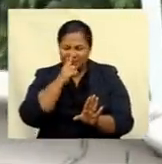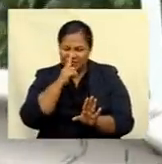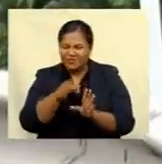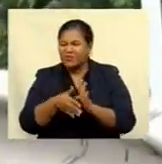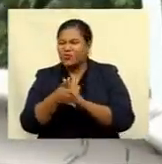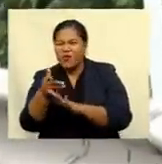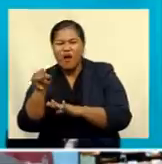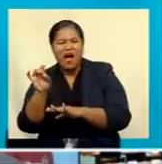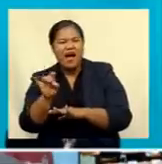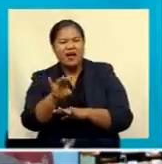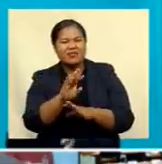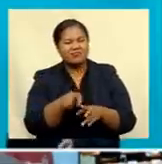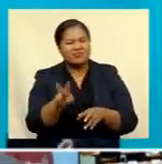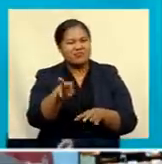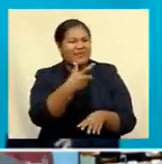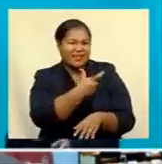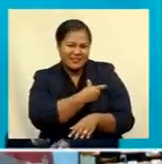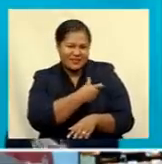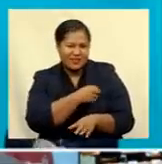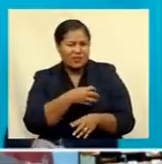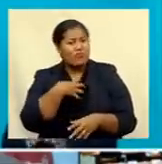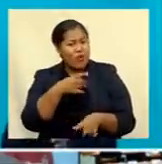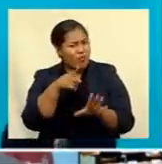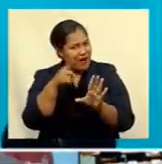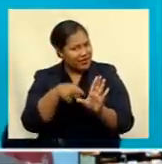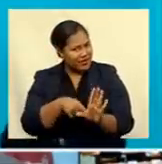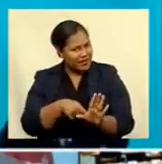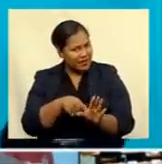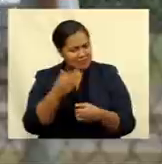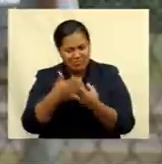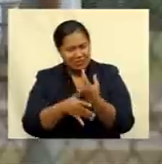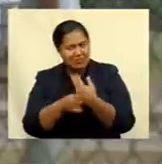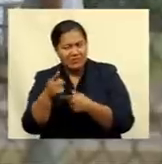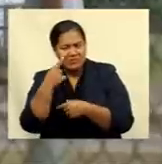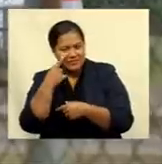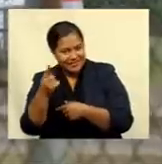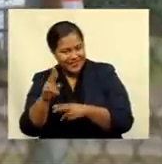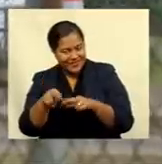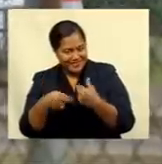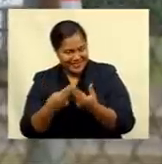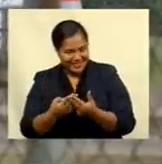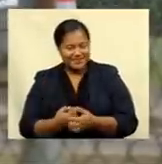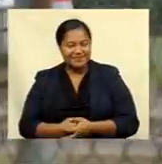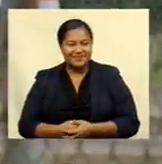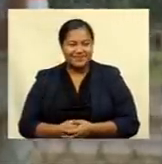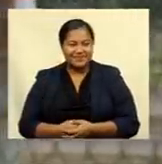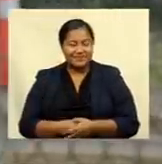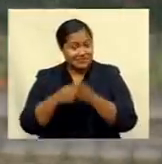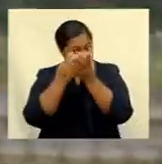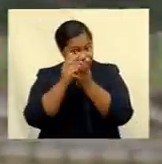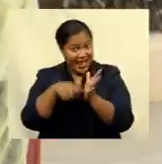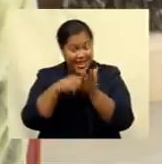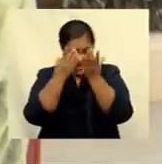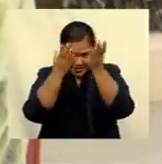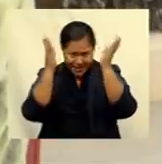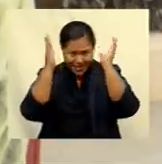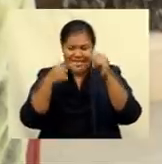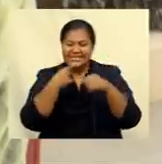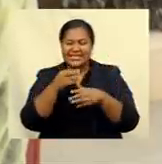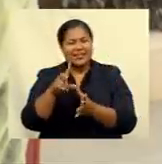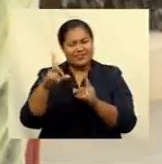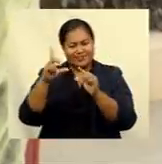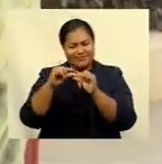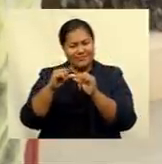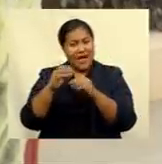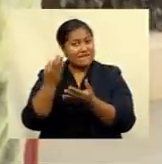vaccination more than 1 year. They're not going to see their family. Geringere Tambua had also proposed additional funding for